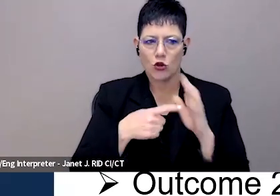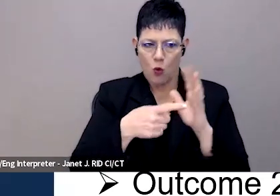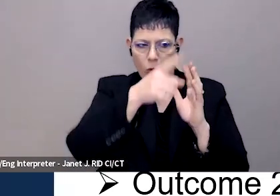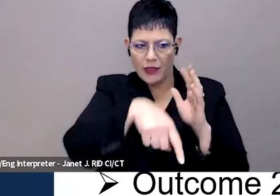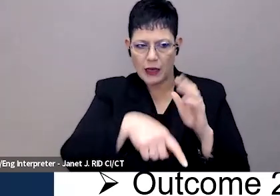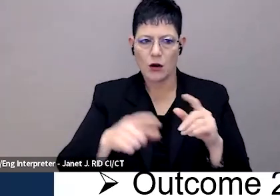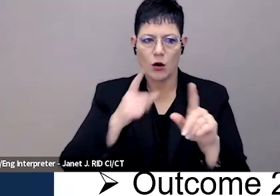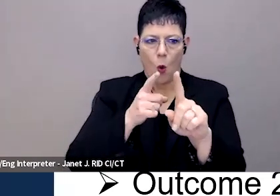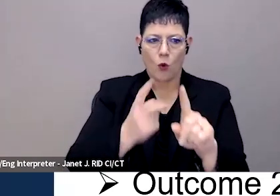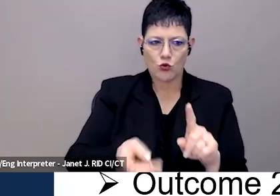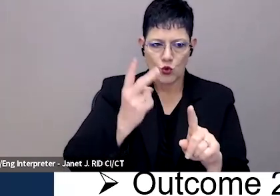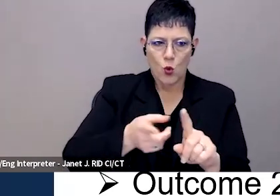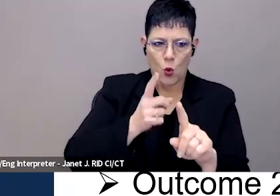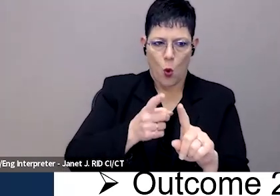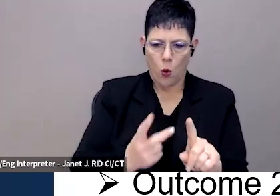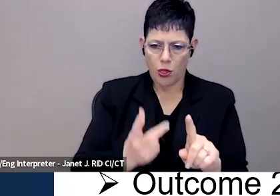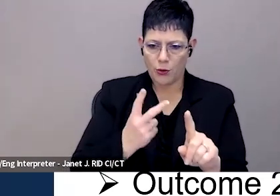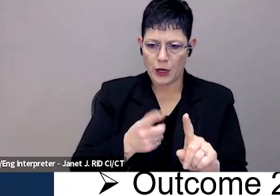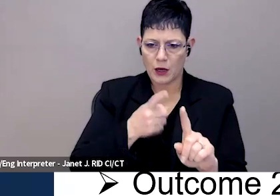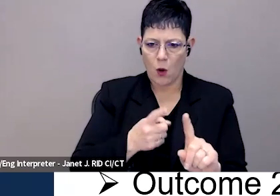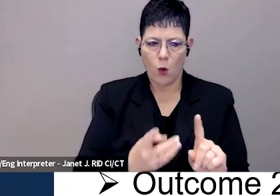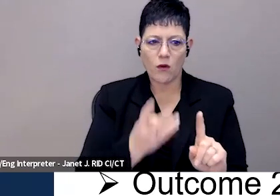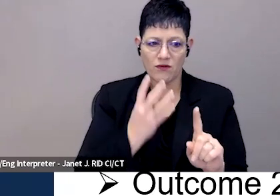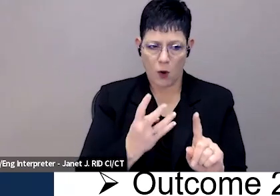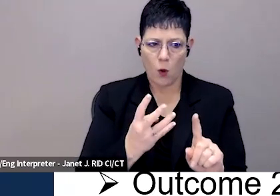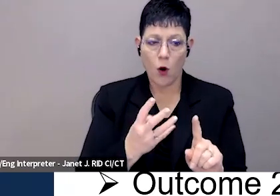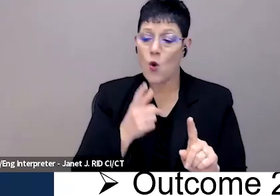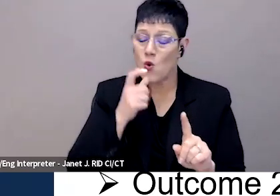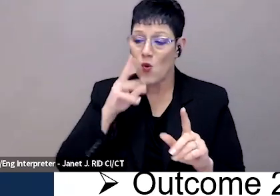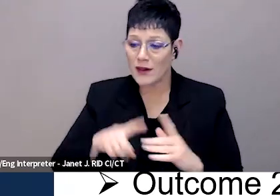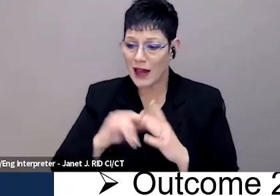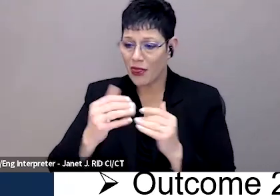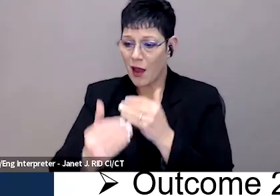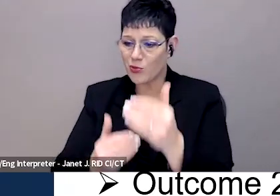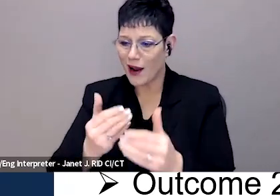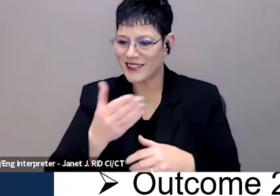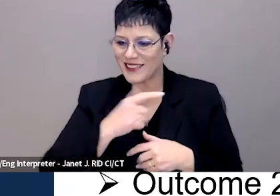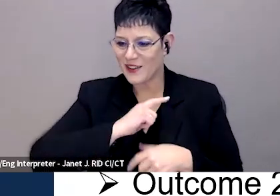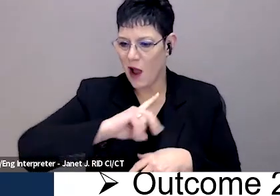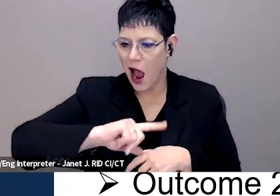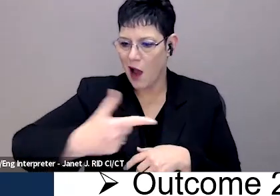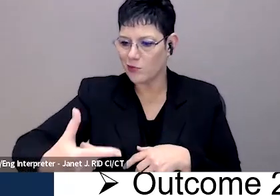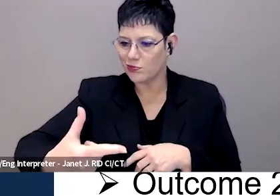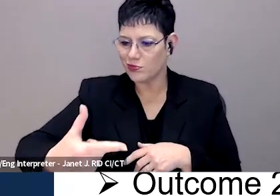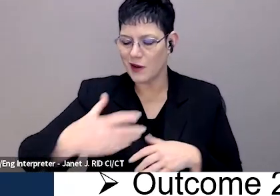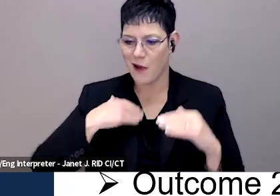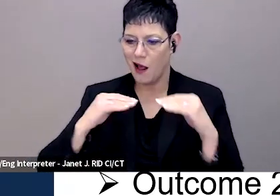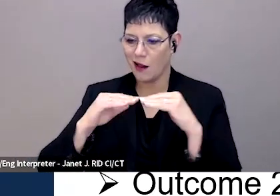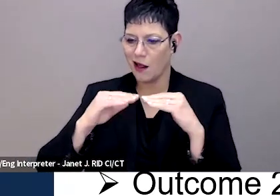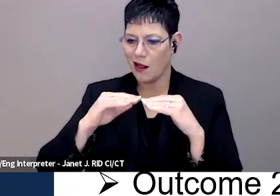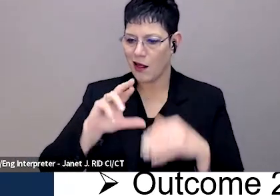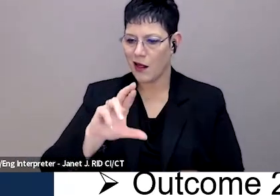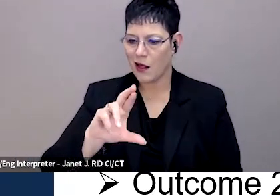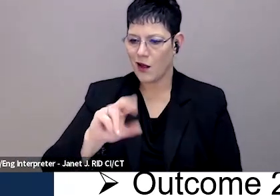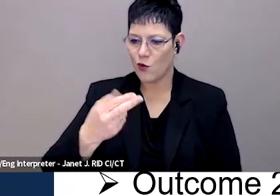Goal 2, Goal 3, Goal 4. And to start that process, I want to turn it over to my colleague,